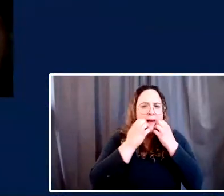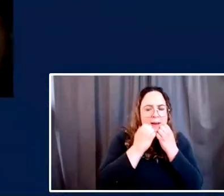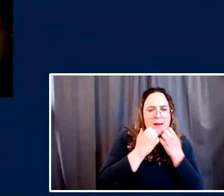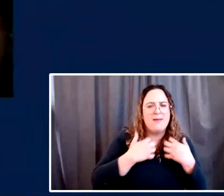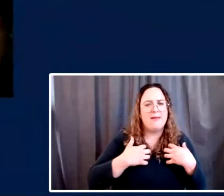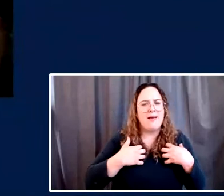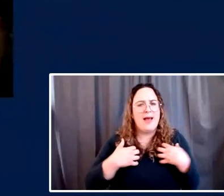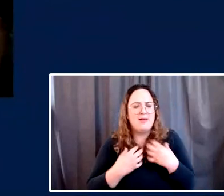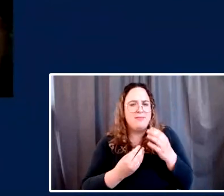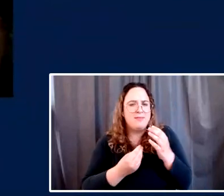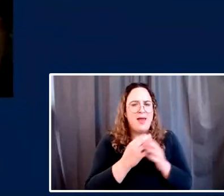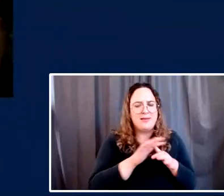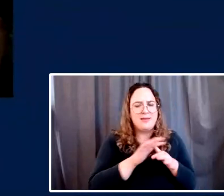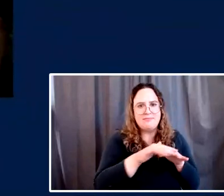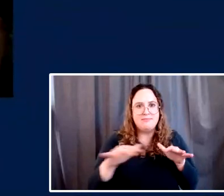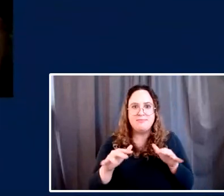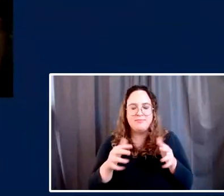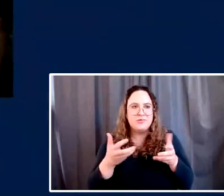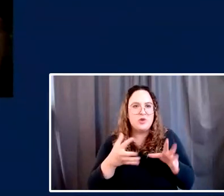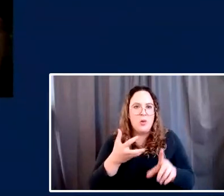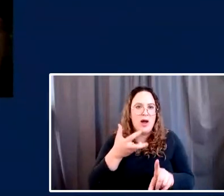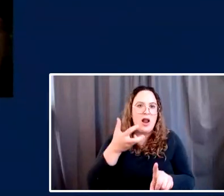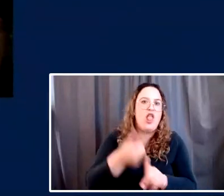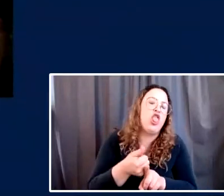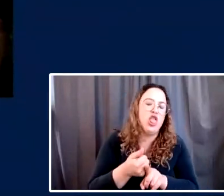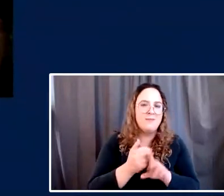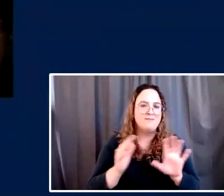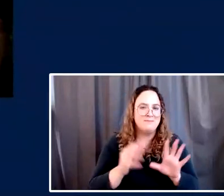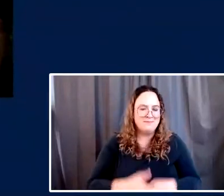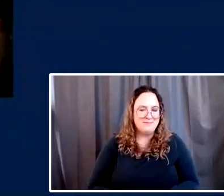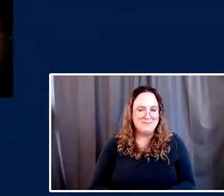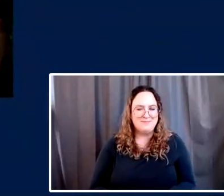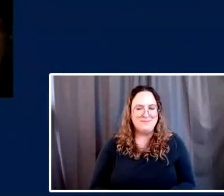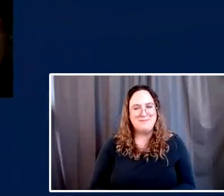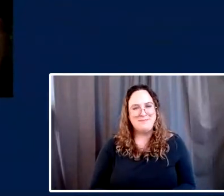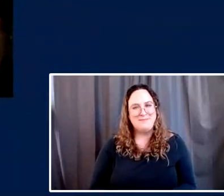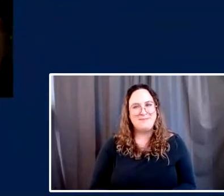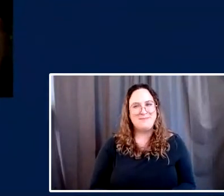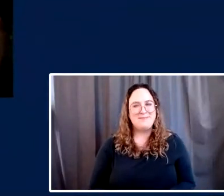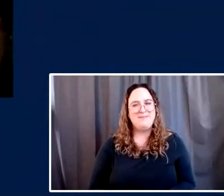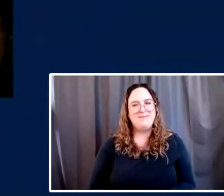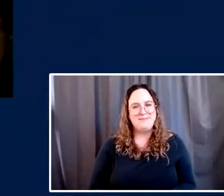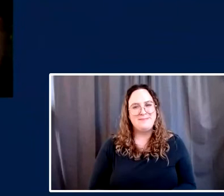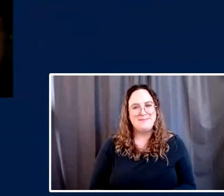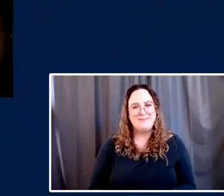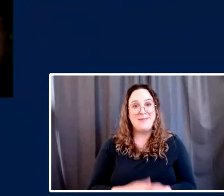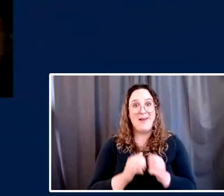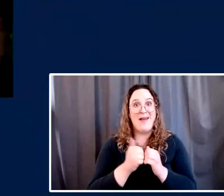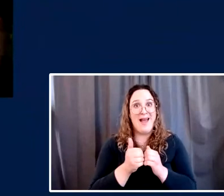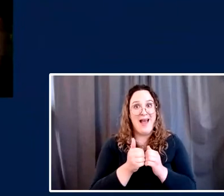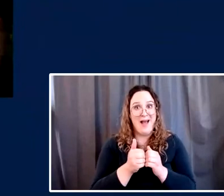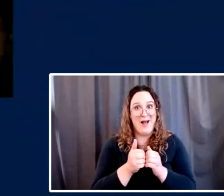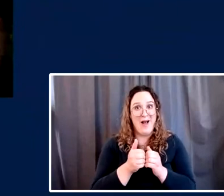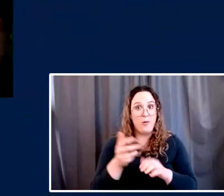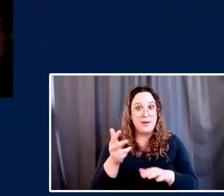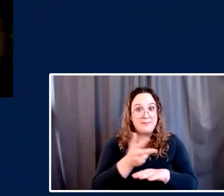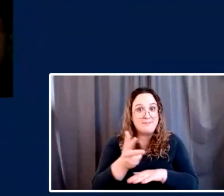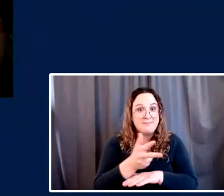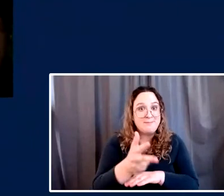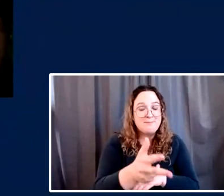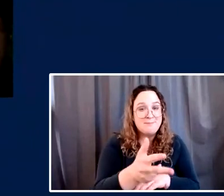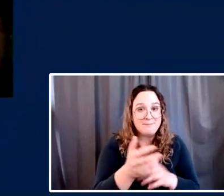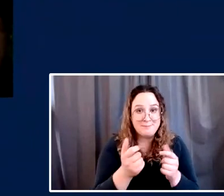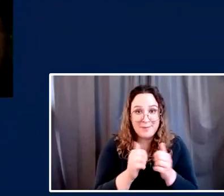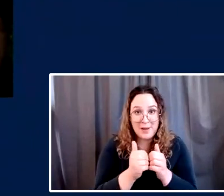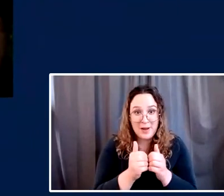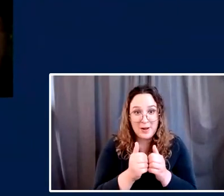on the main cameras. The way we do this and the way we fly the vehicle, Dock Ricketts flies through the